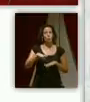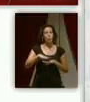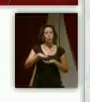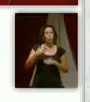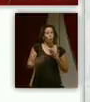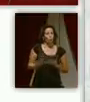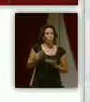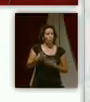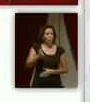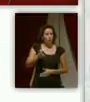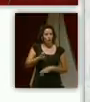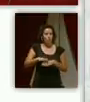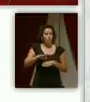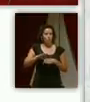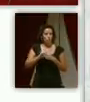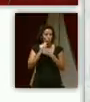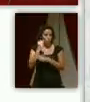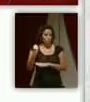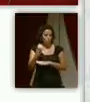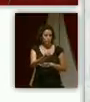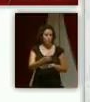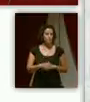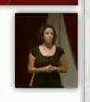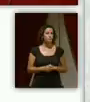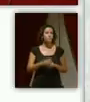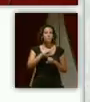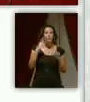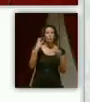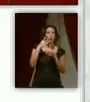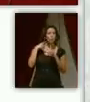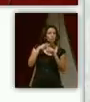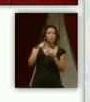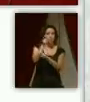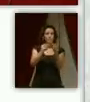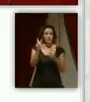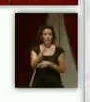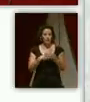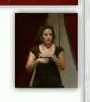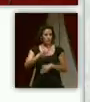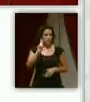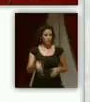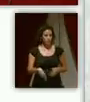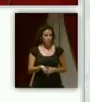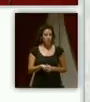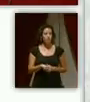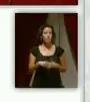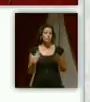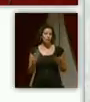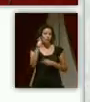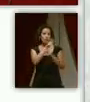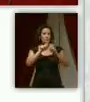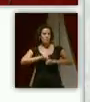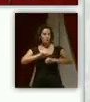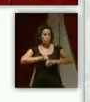and preferences, and that can be used with support material. This website is for people with impairments,